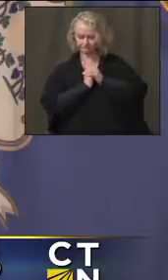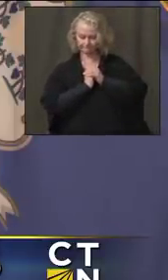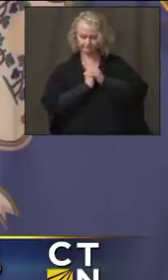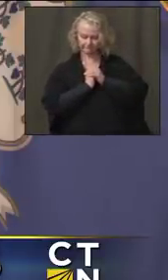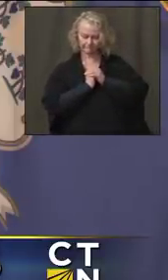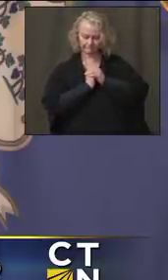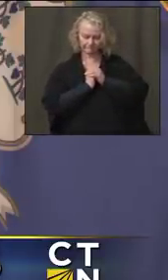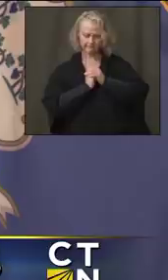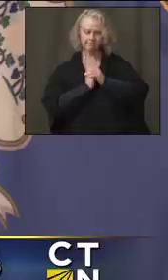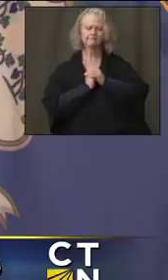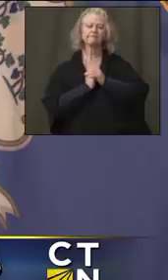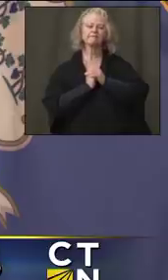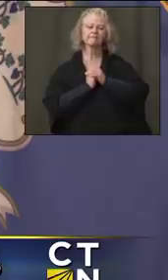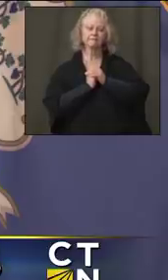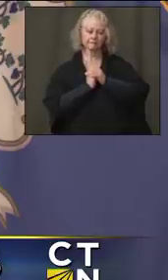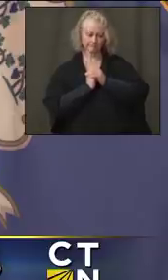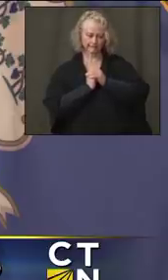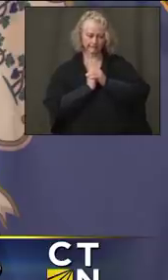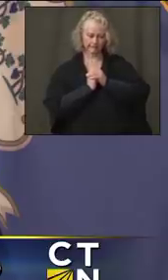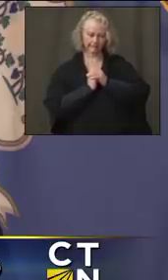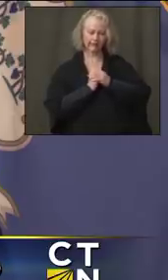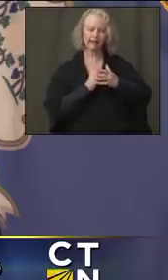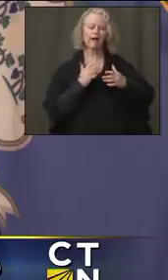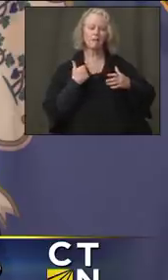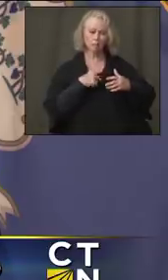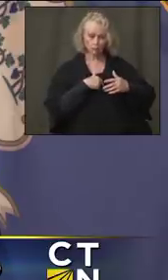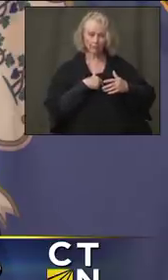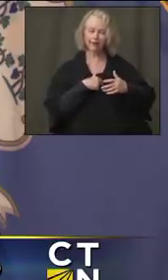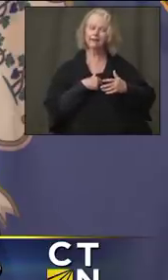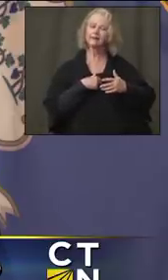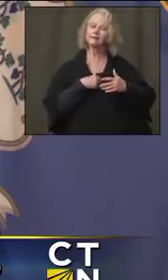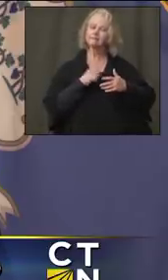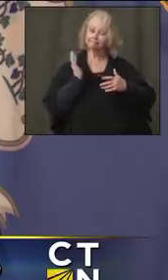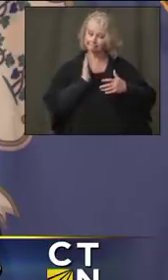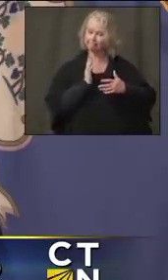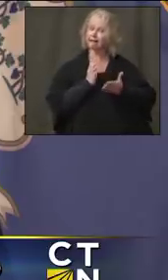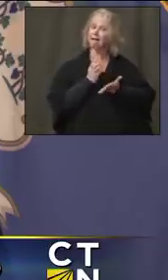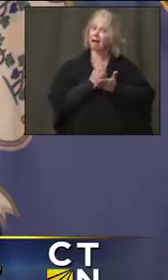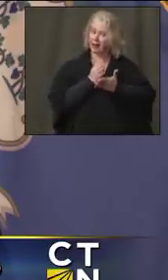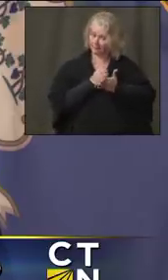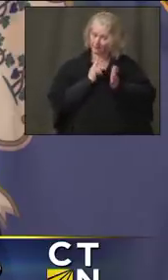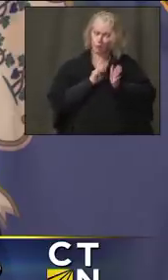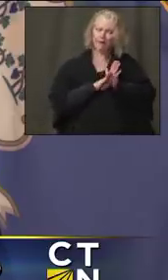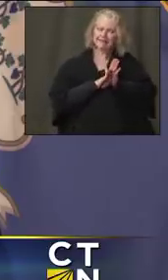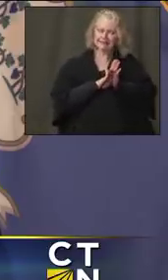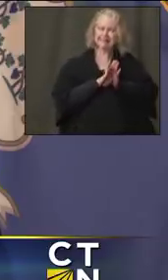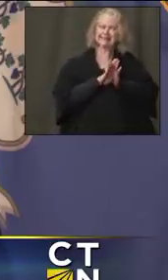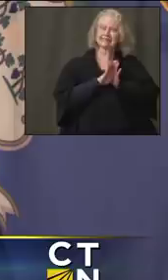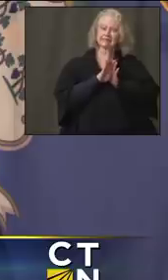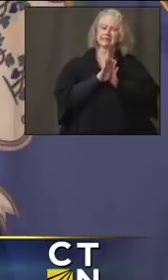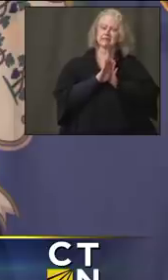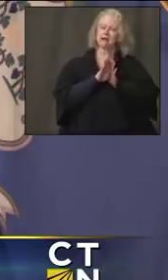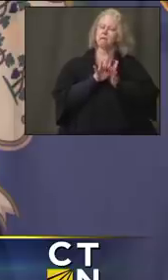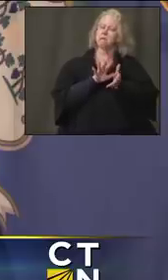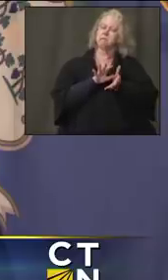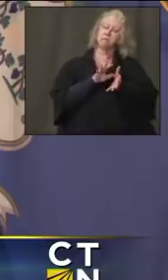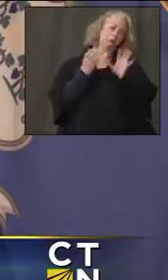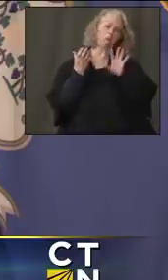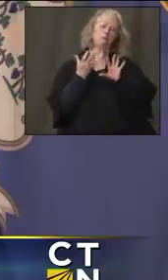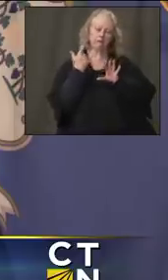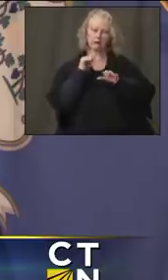we have a strong economy that was knocked off its kilter by a COVID pandemic.